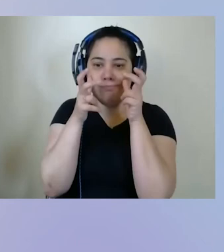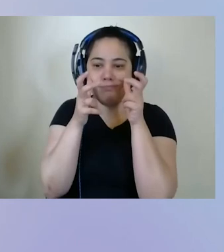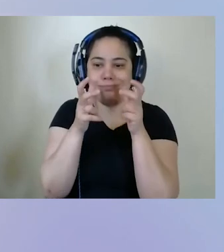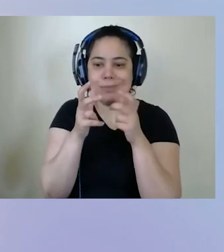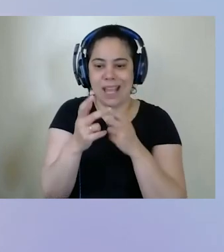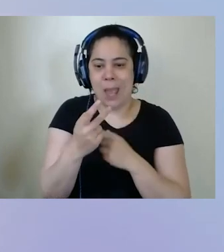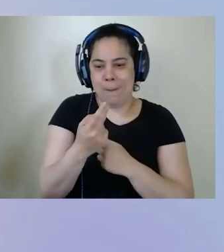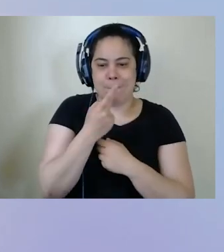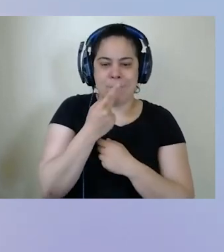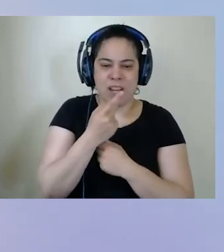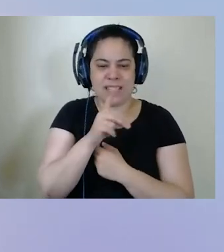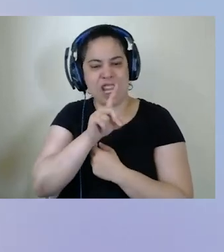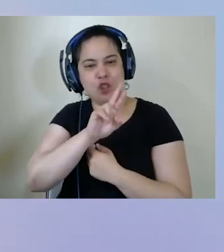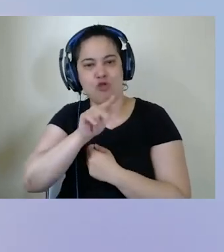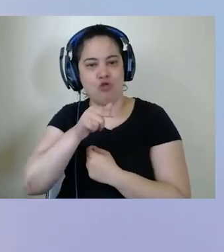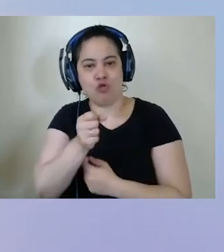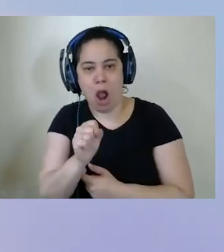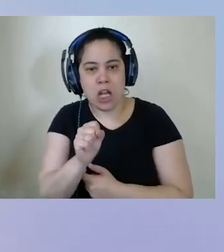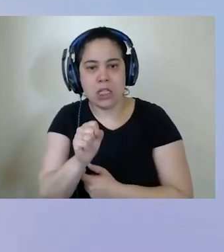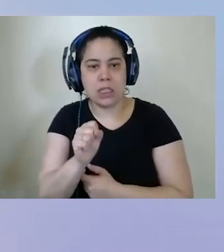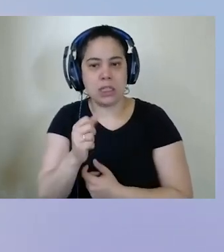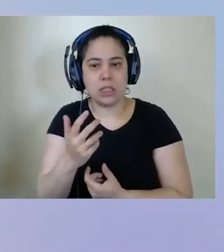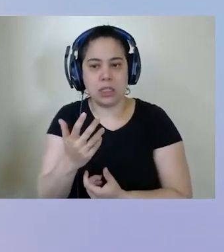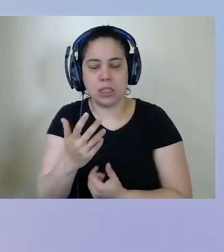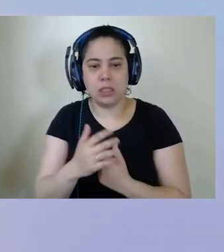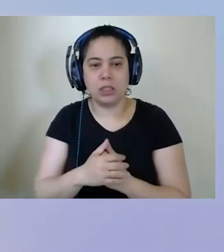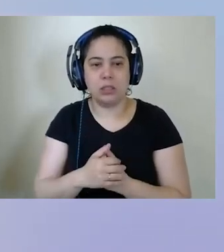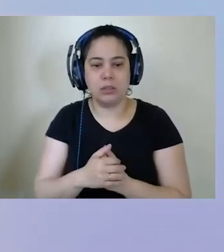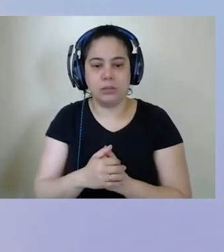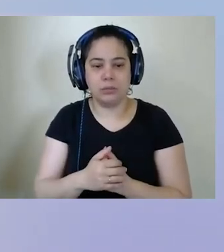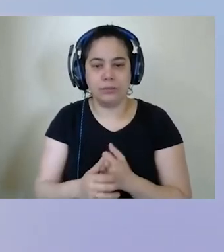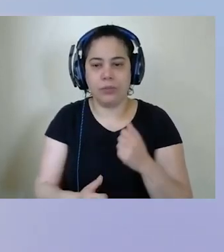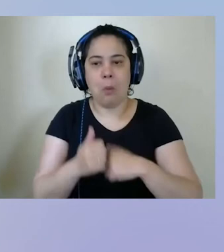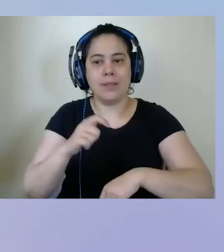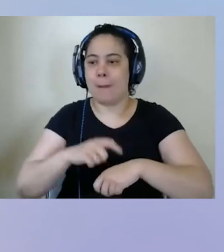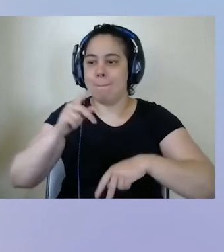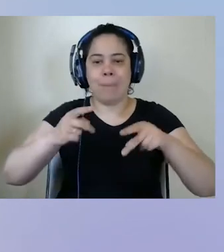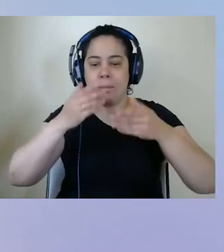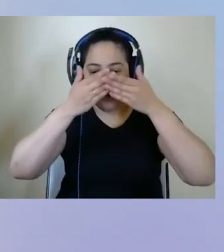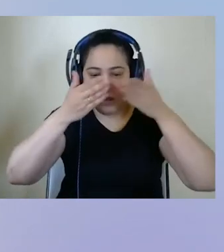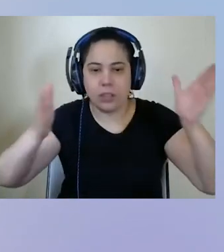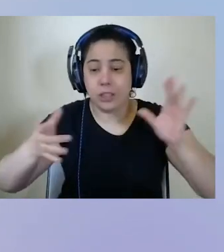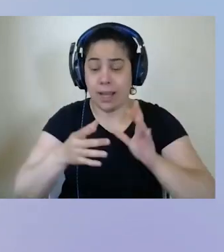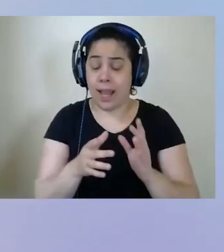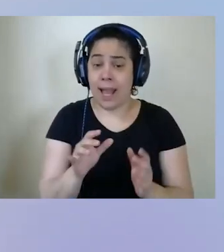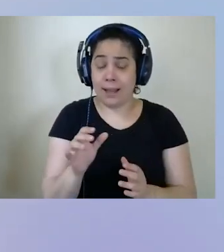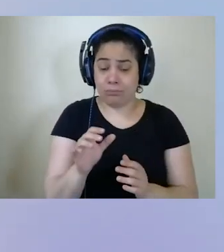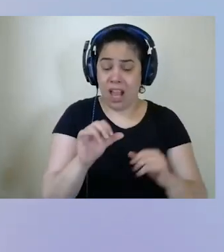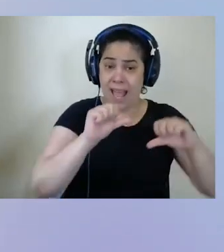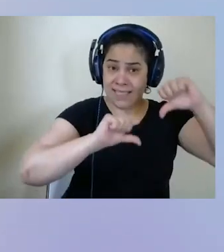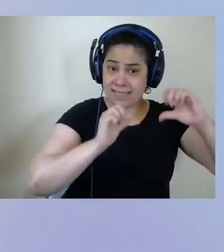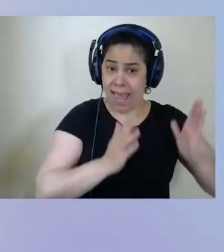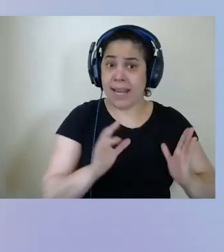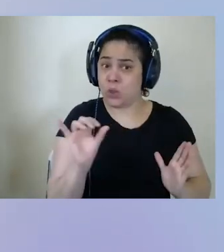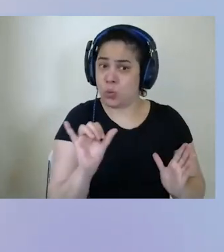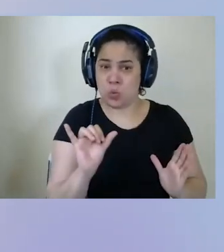function, and nor did the public at large at this point, the scientific population, because no one was